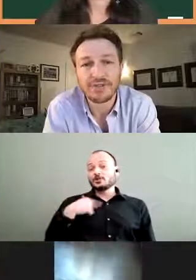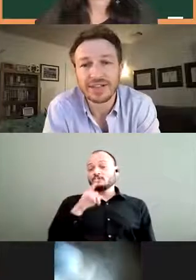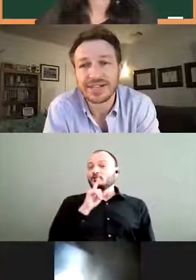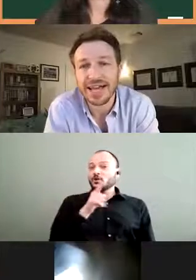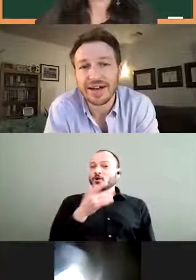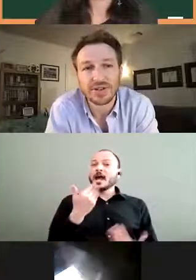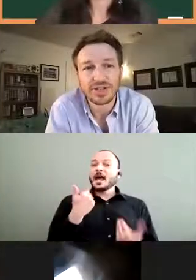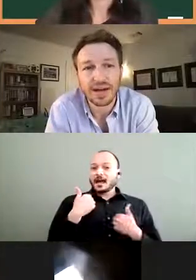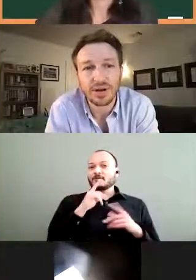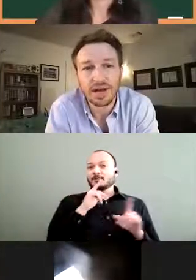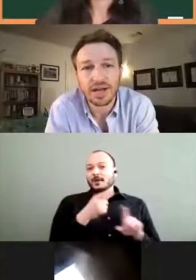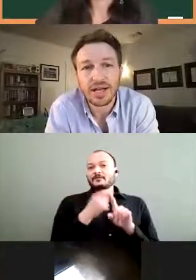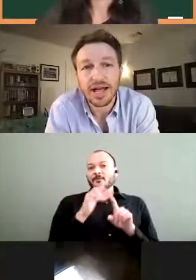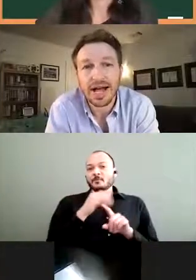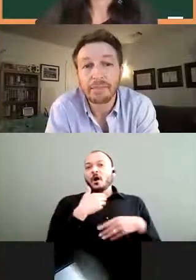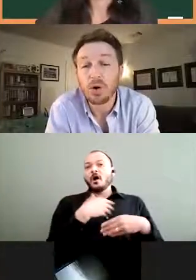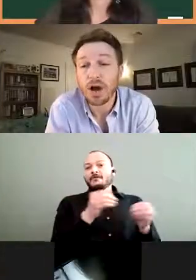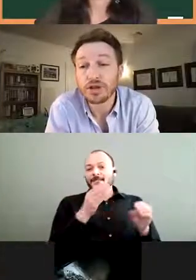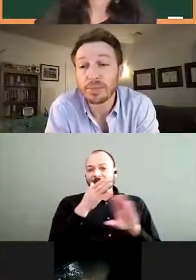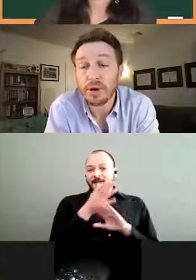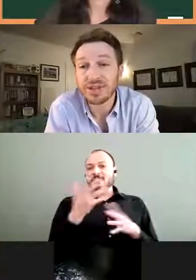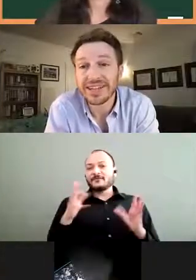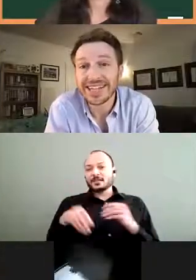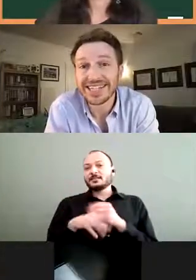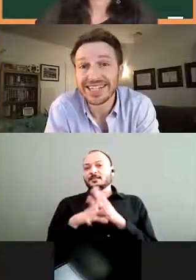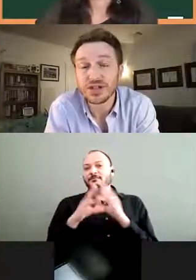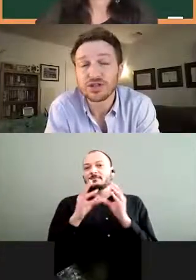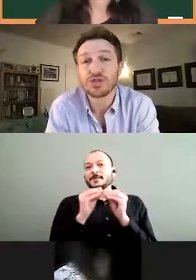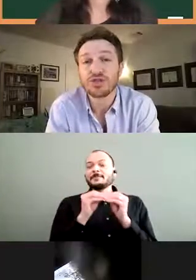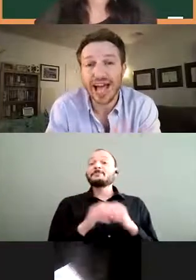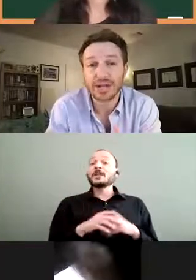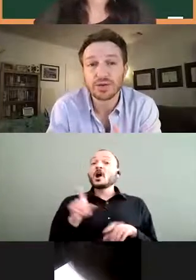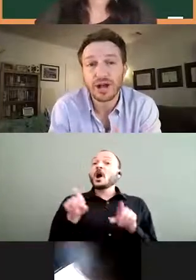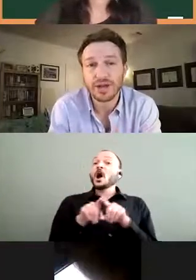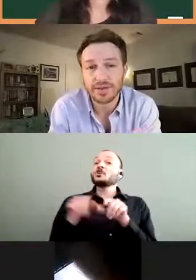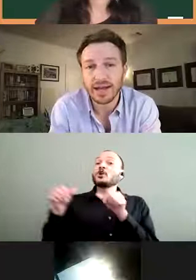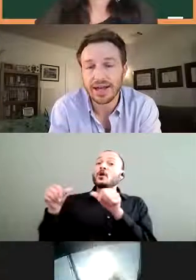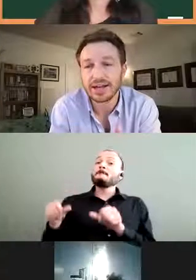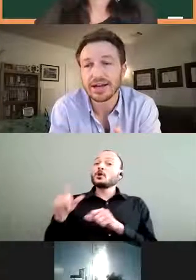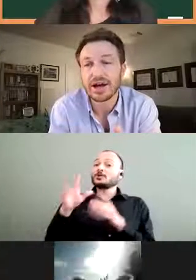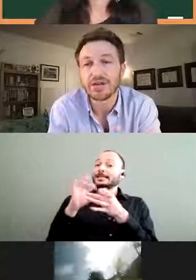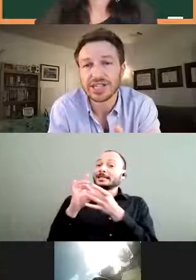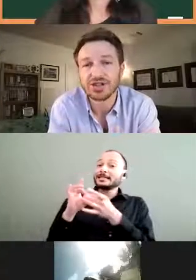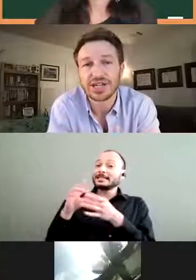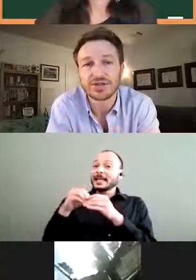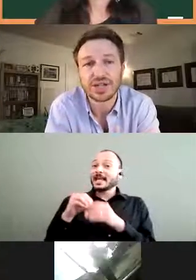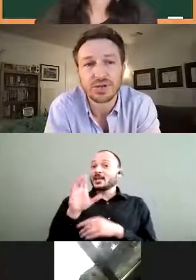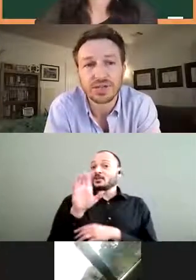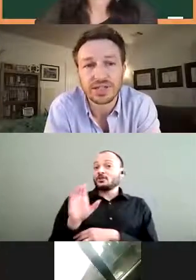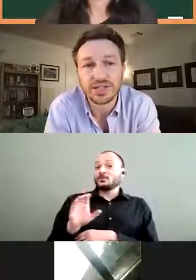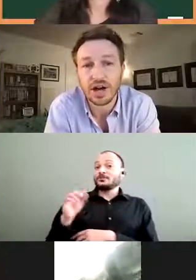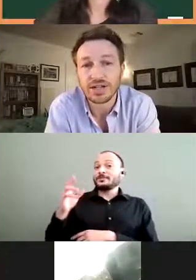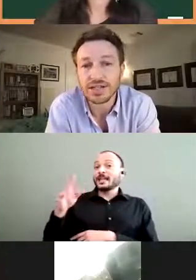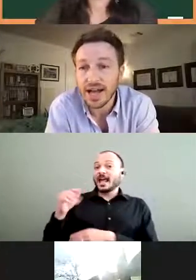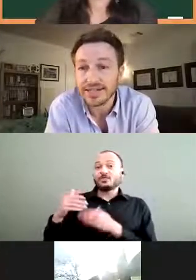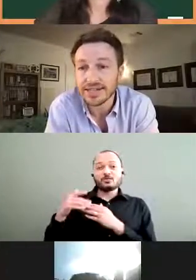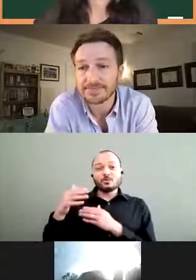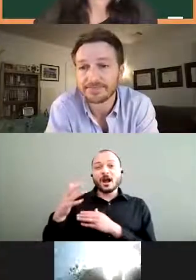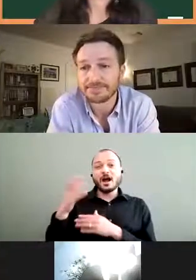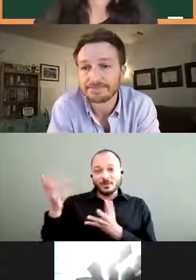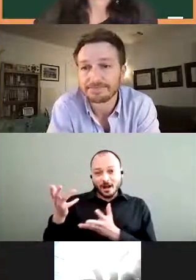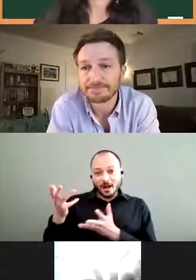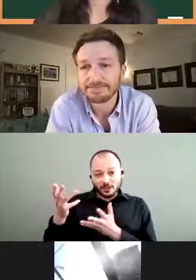our offices after the town hall. We're also gonna post links in the Zoom chat throughout the conversation as resources are